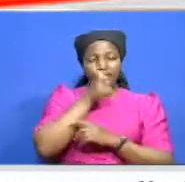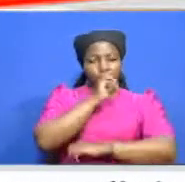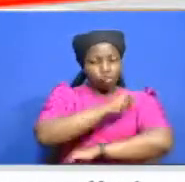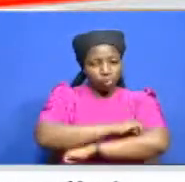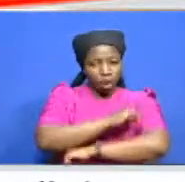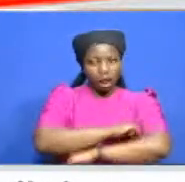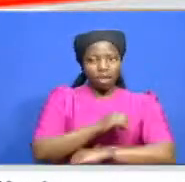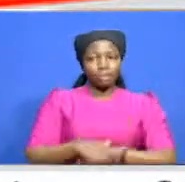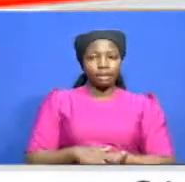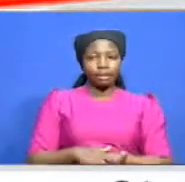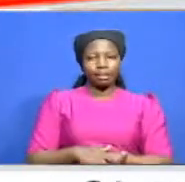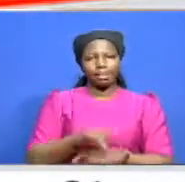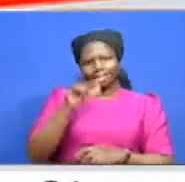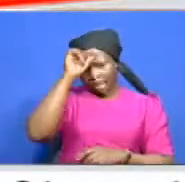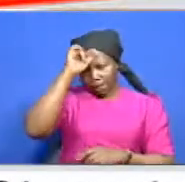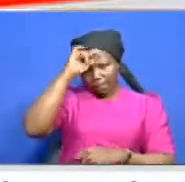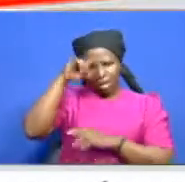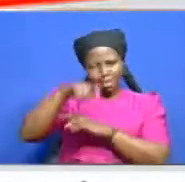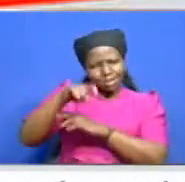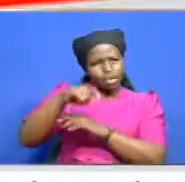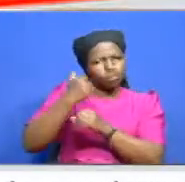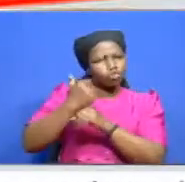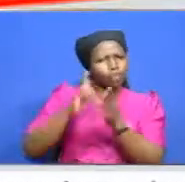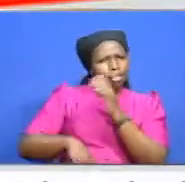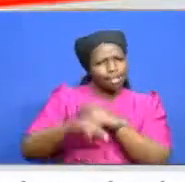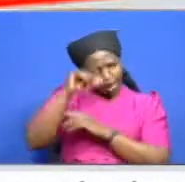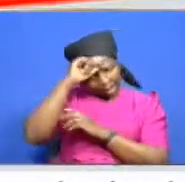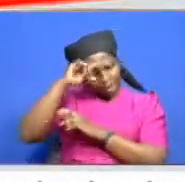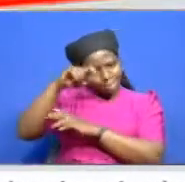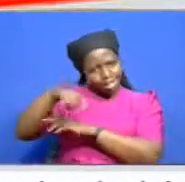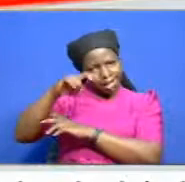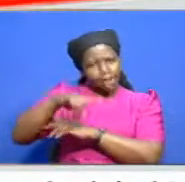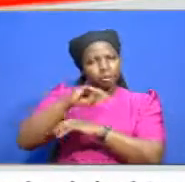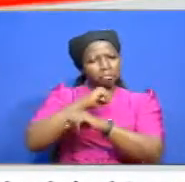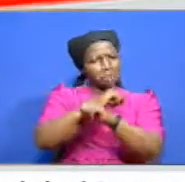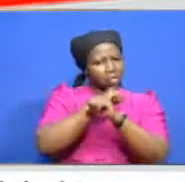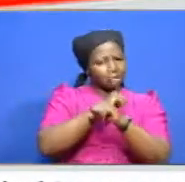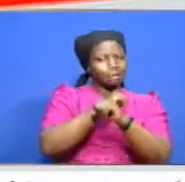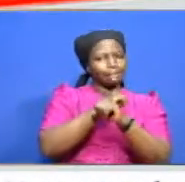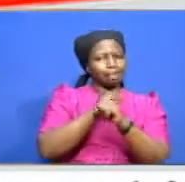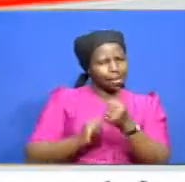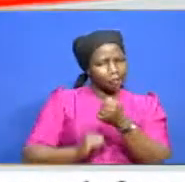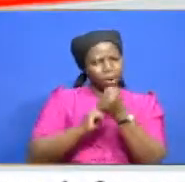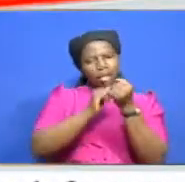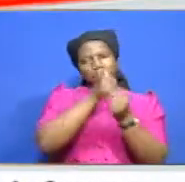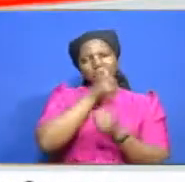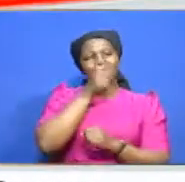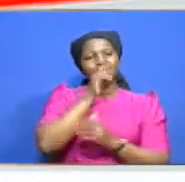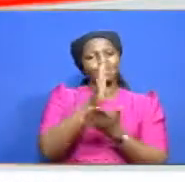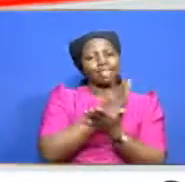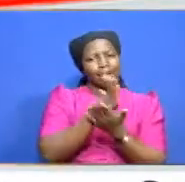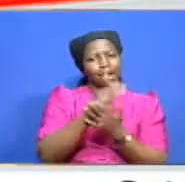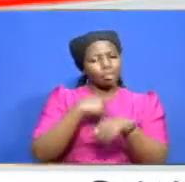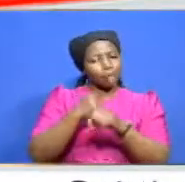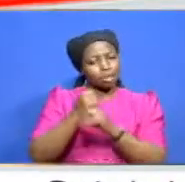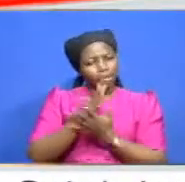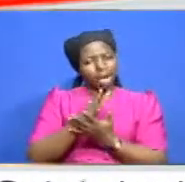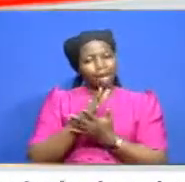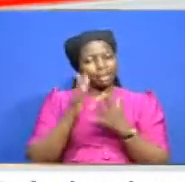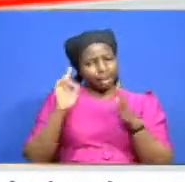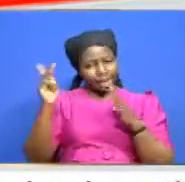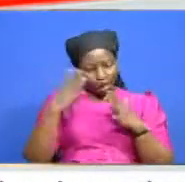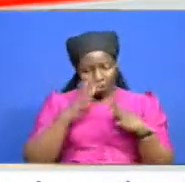that the government needs to do? The government needs to cushion the private sector so that these Kenyans who have been employed by